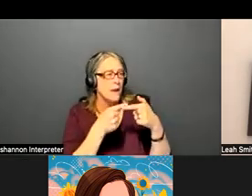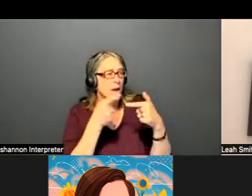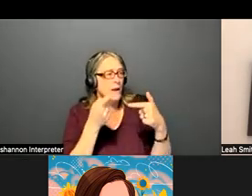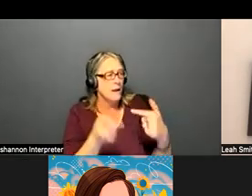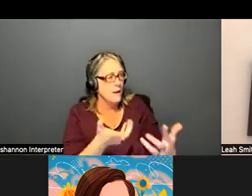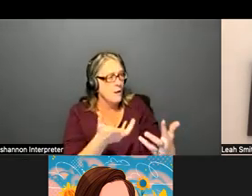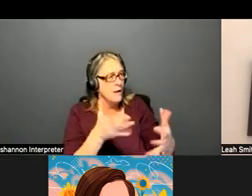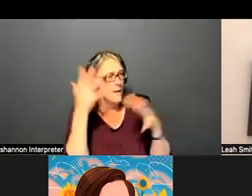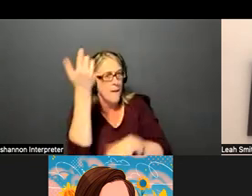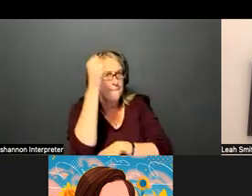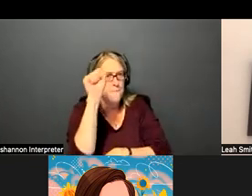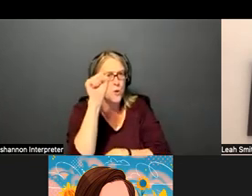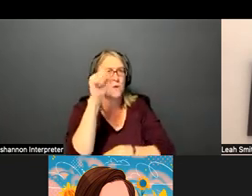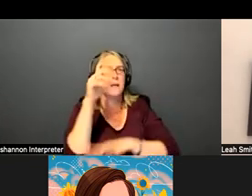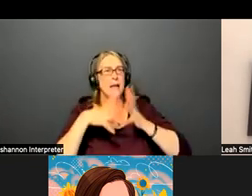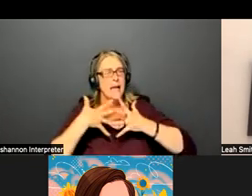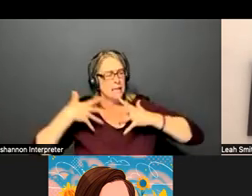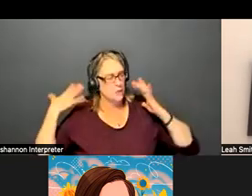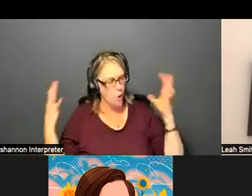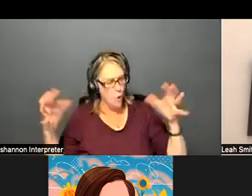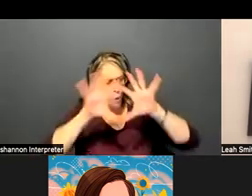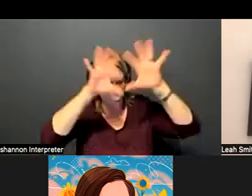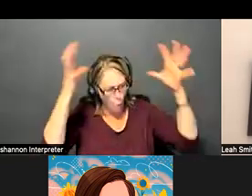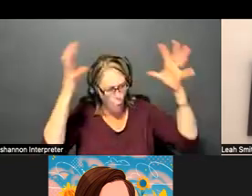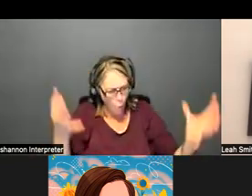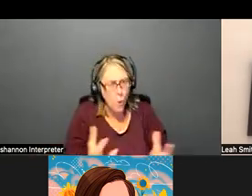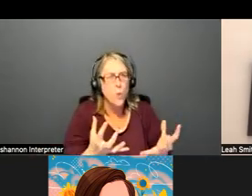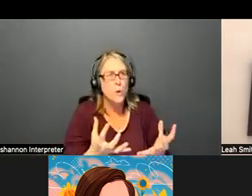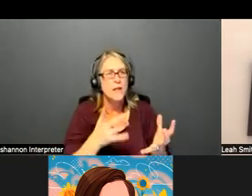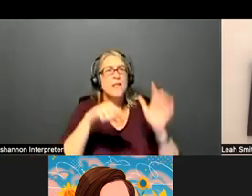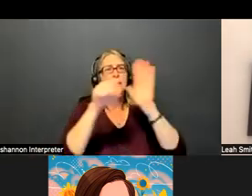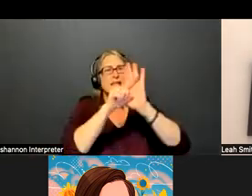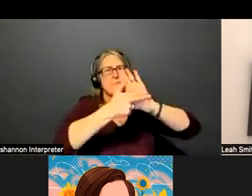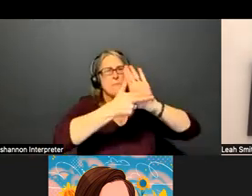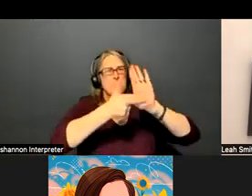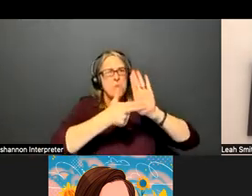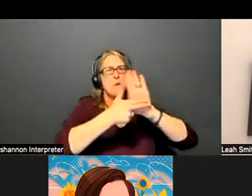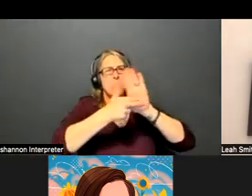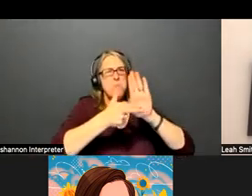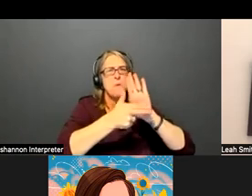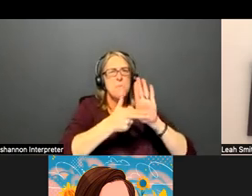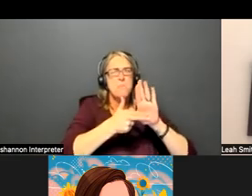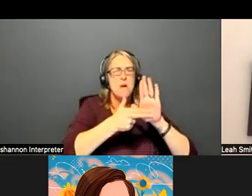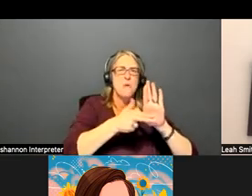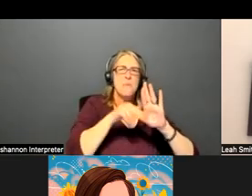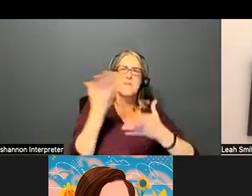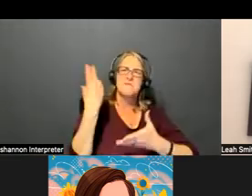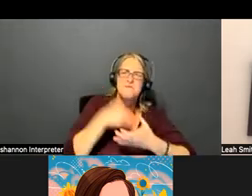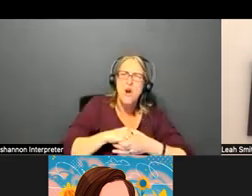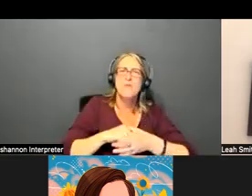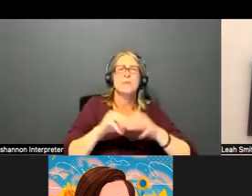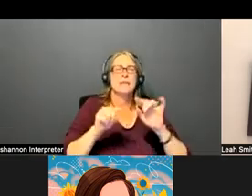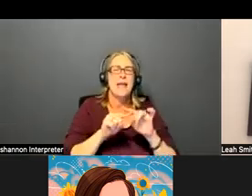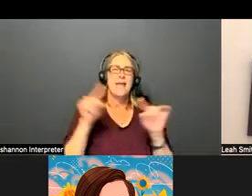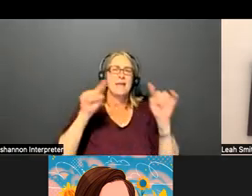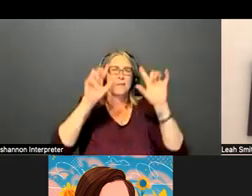as a whole to recognize that stereotypes and stigmas are gonna play into the sort of trickle down